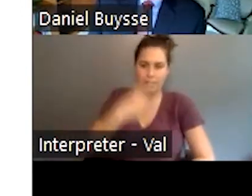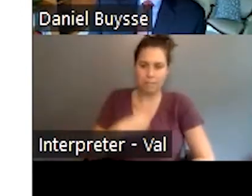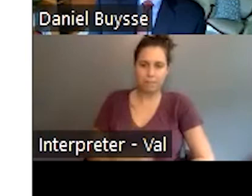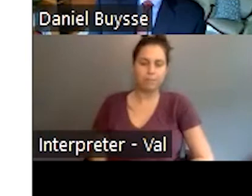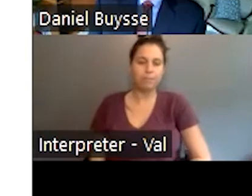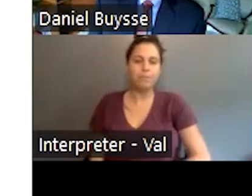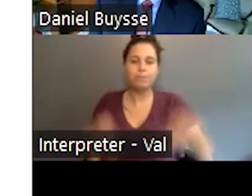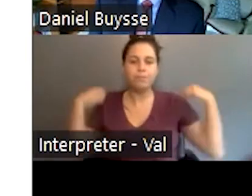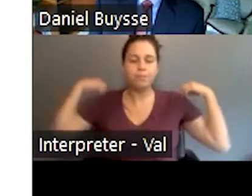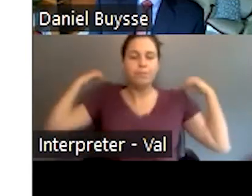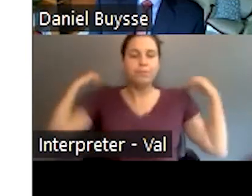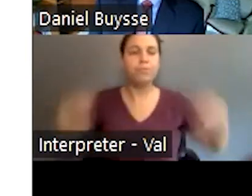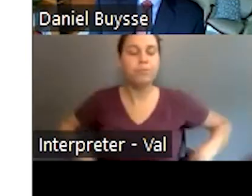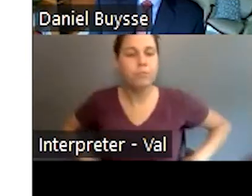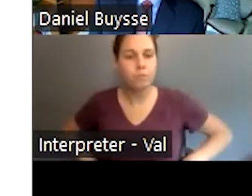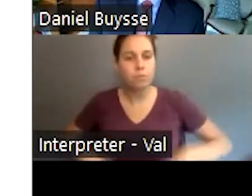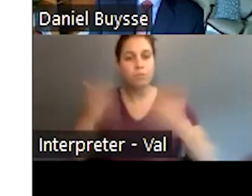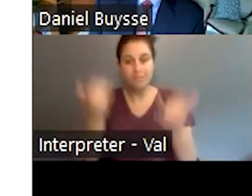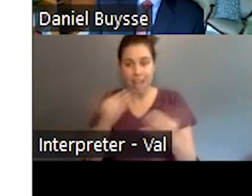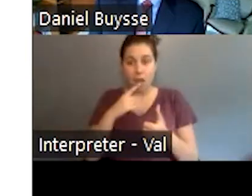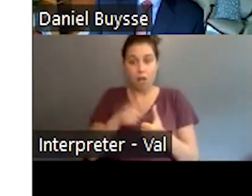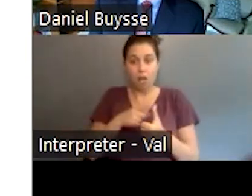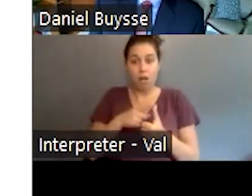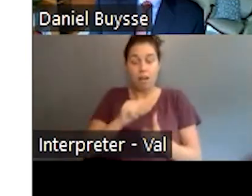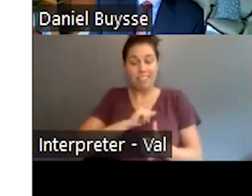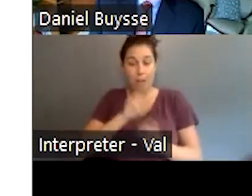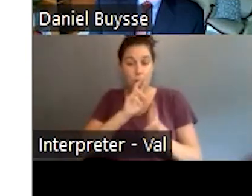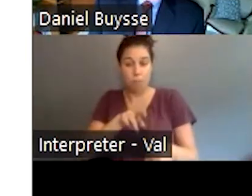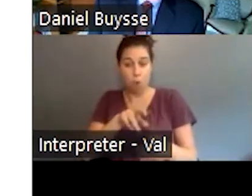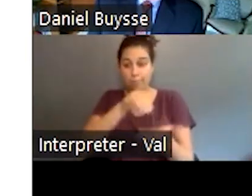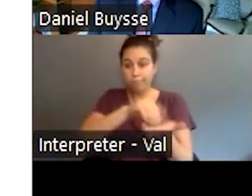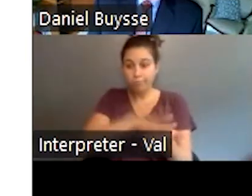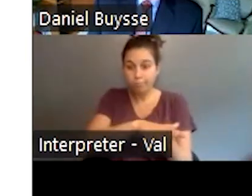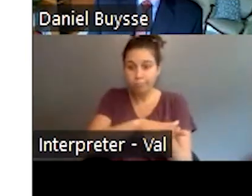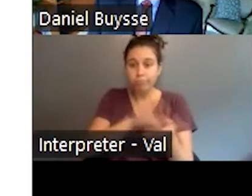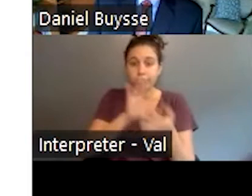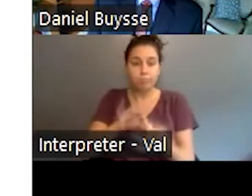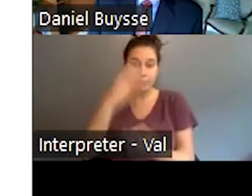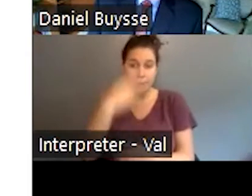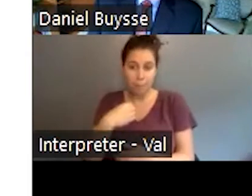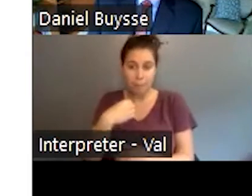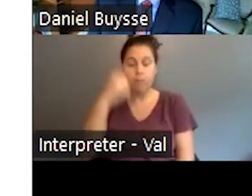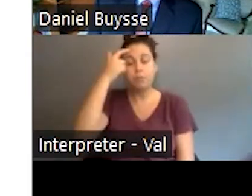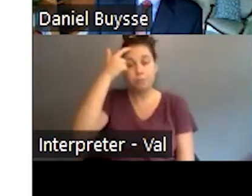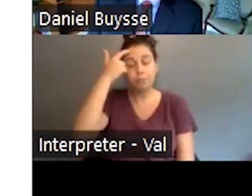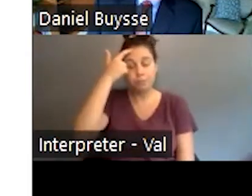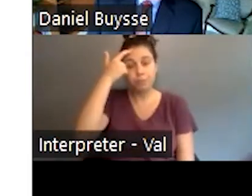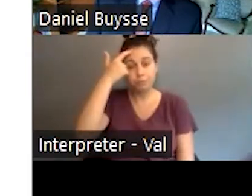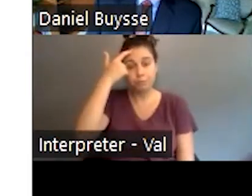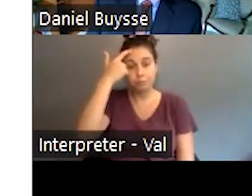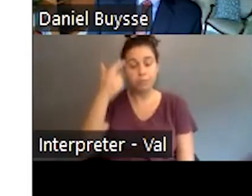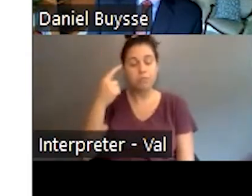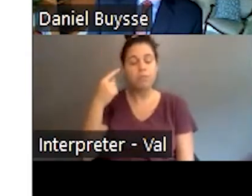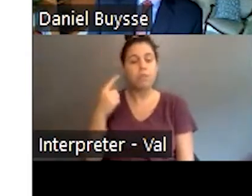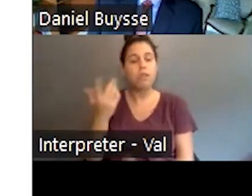a self-report measure of multidimensional sleep health, though, what I think are reasonable goals is to